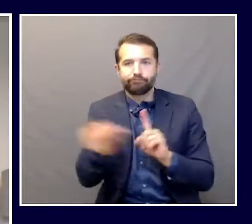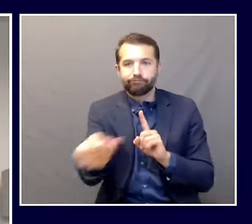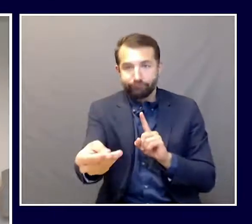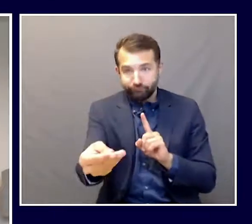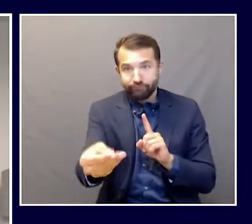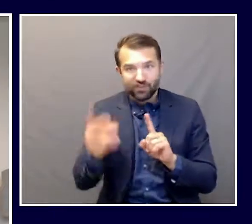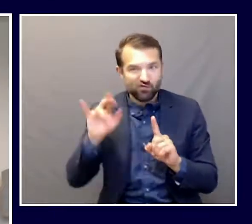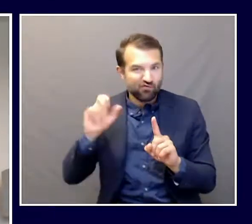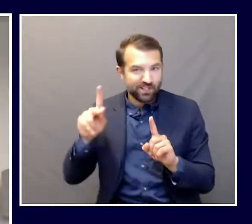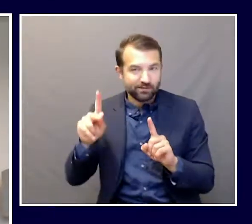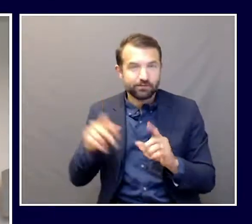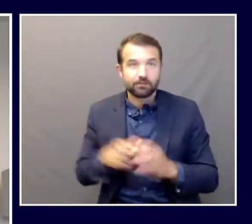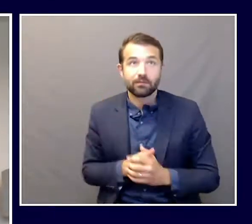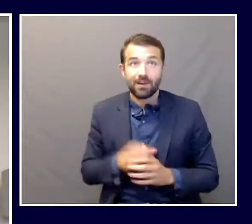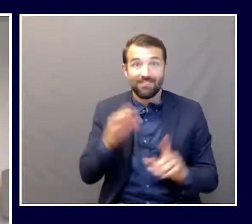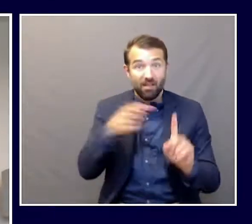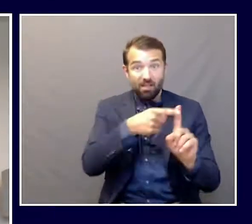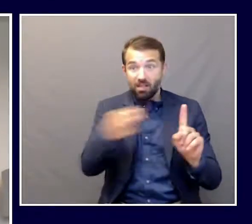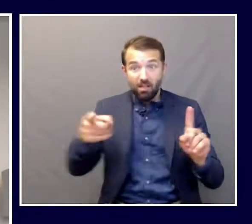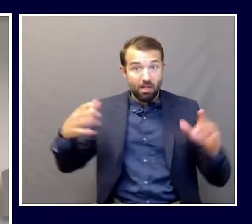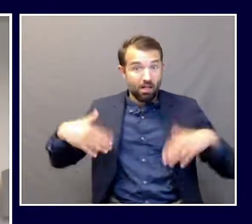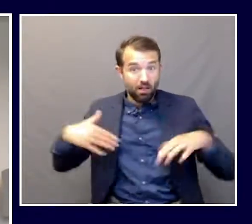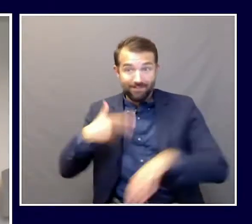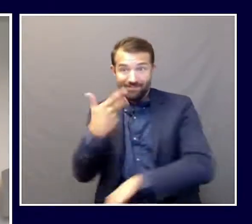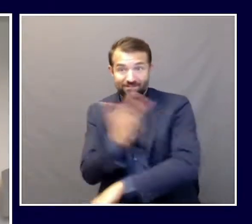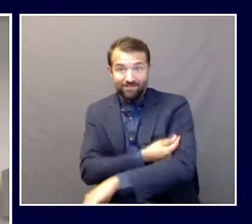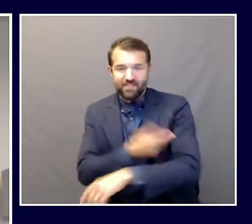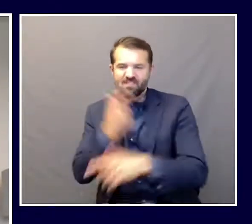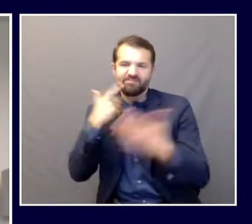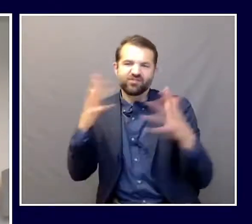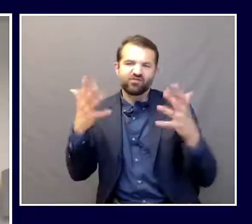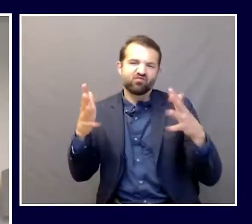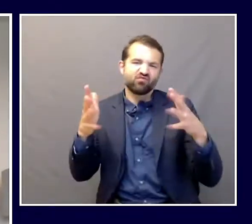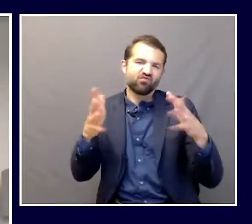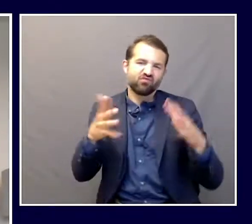aren't vaccinated, it will have that much more of a chance to get a foothold.